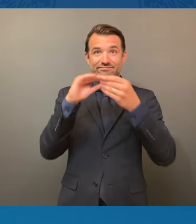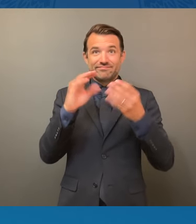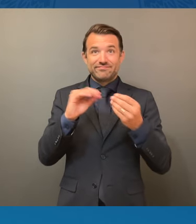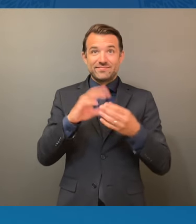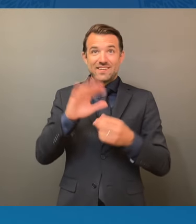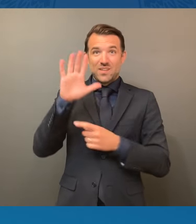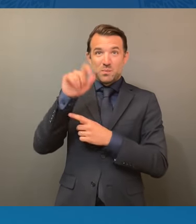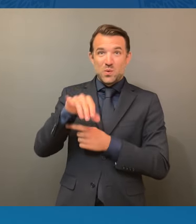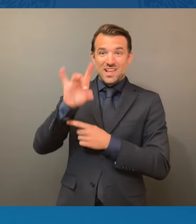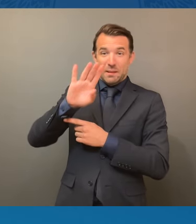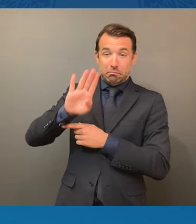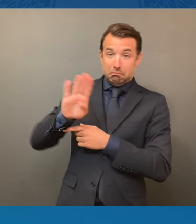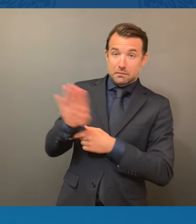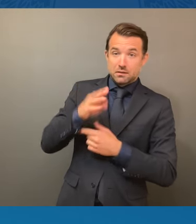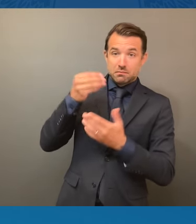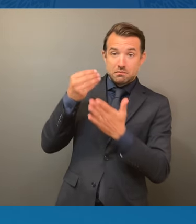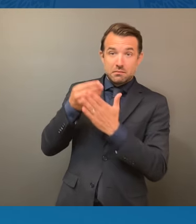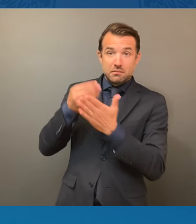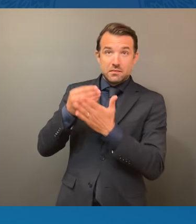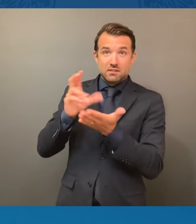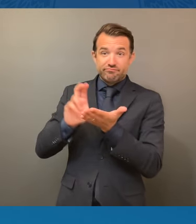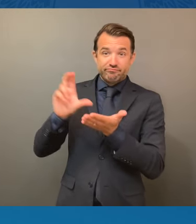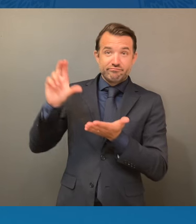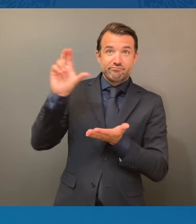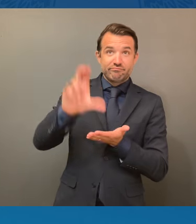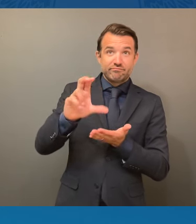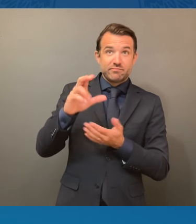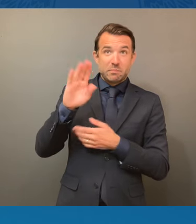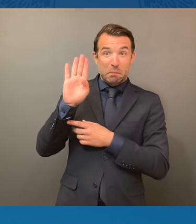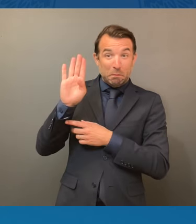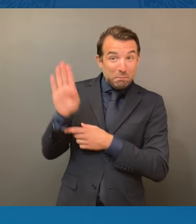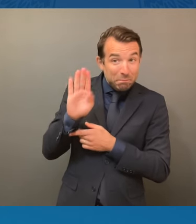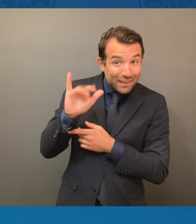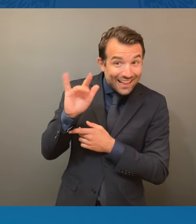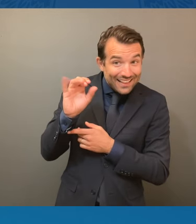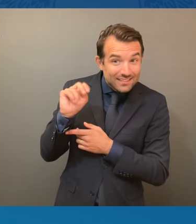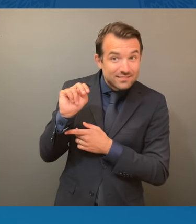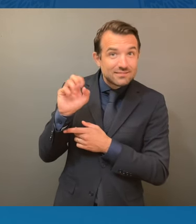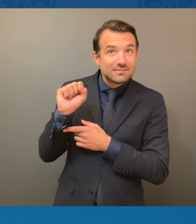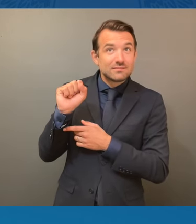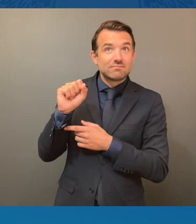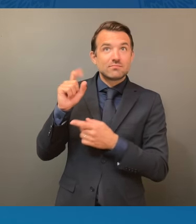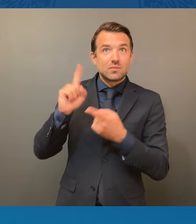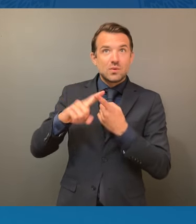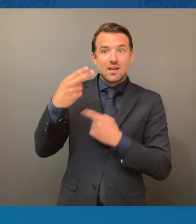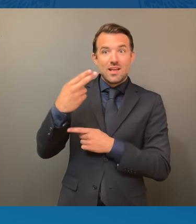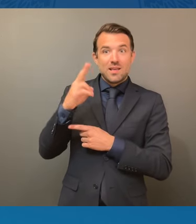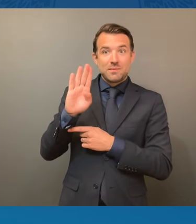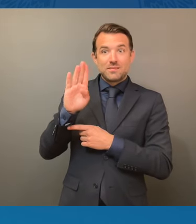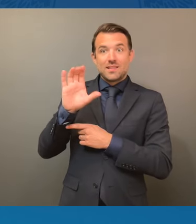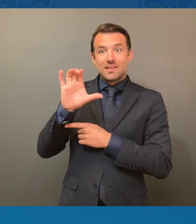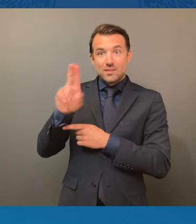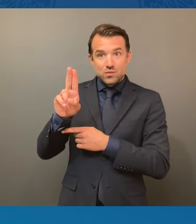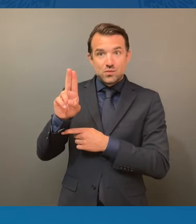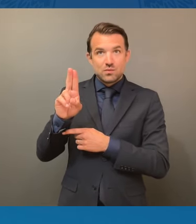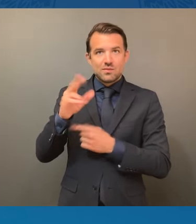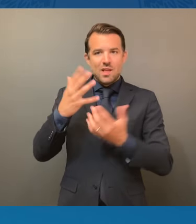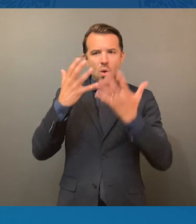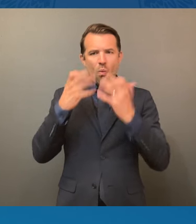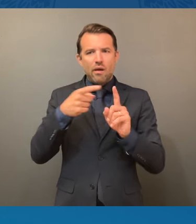a B, billion dollars in our HBCUs, so they will remain the center of academic